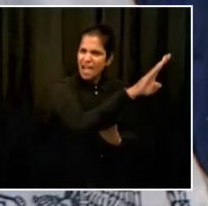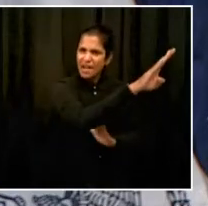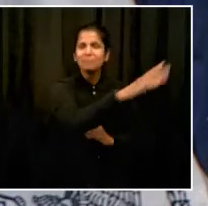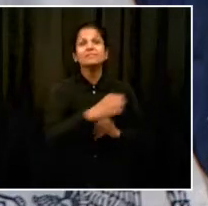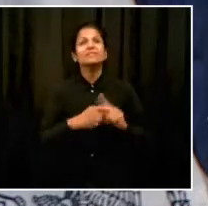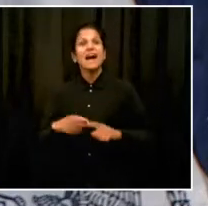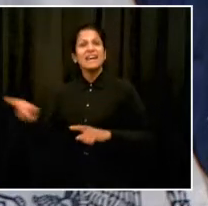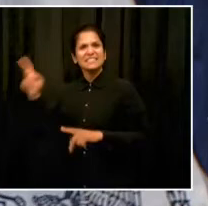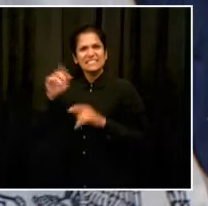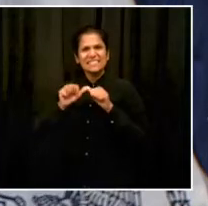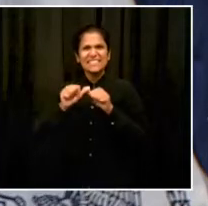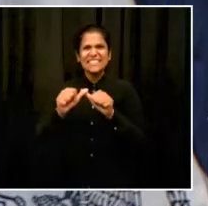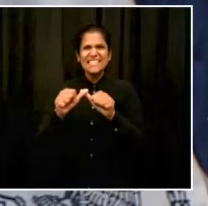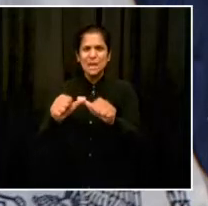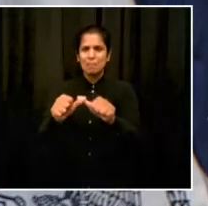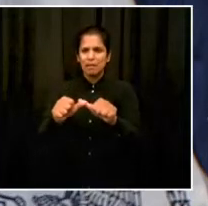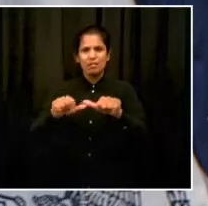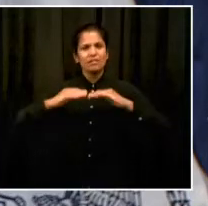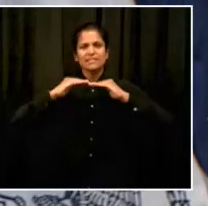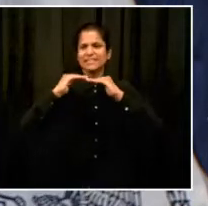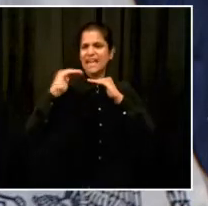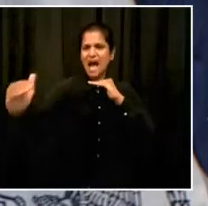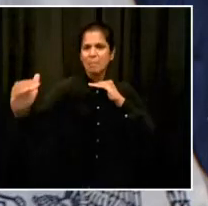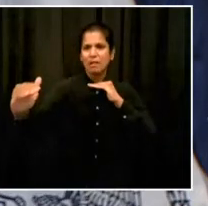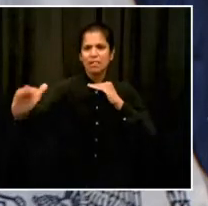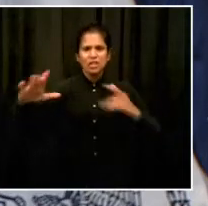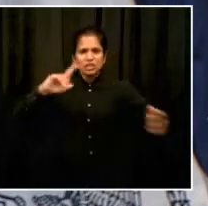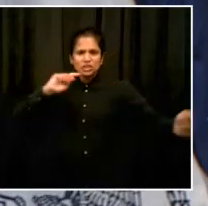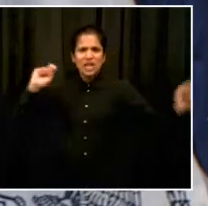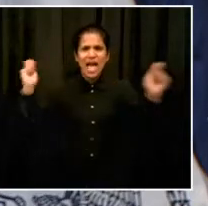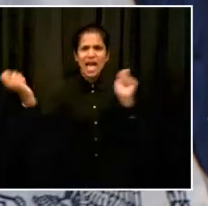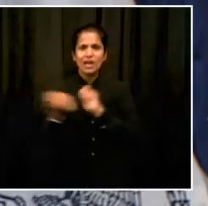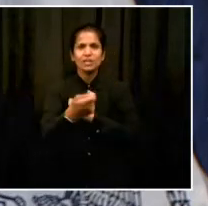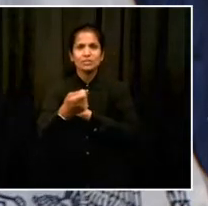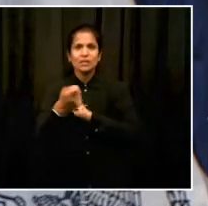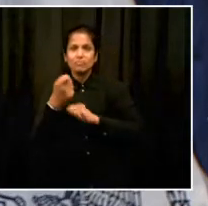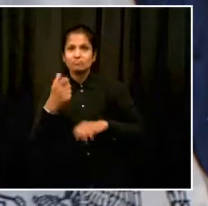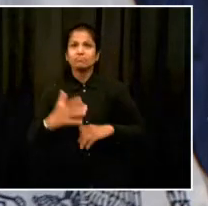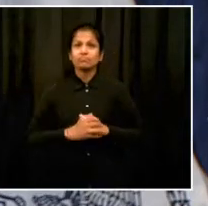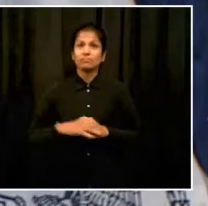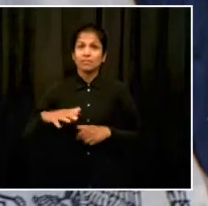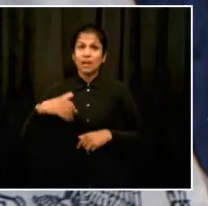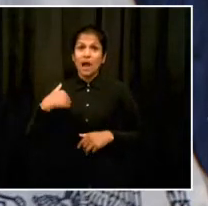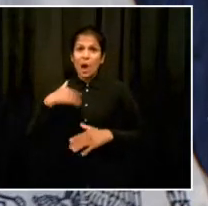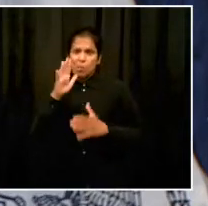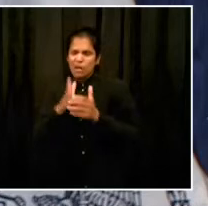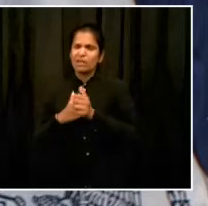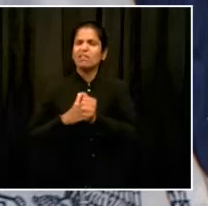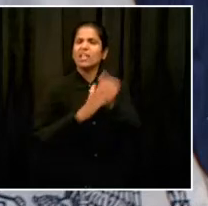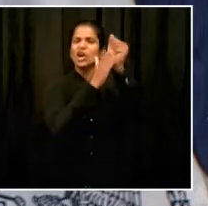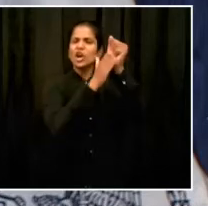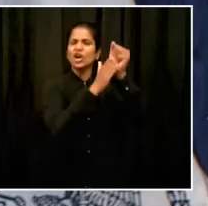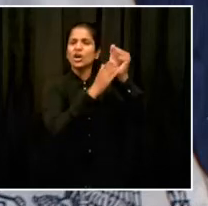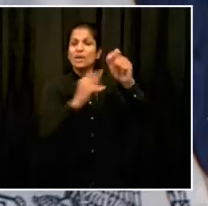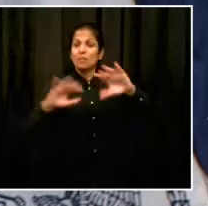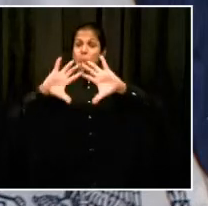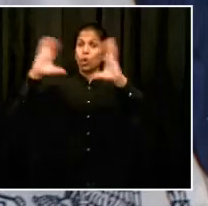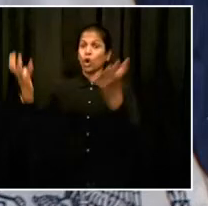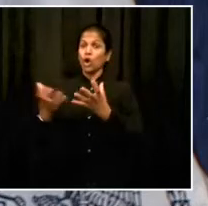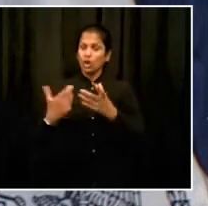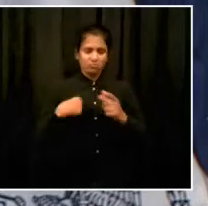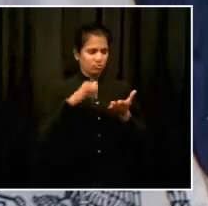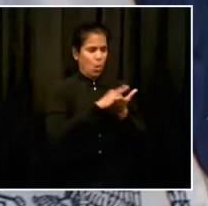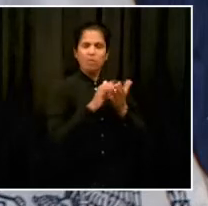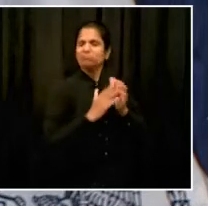city that will lead the world in addressing climate change, and a city that will do the work of creating equality